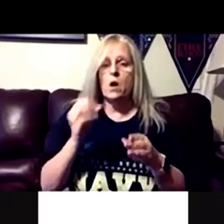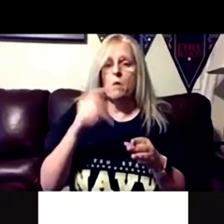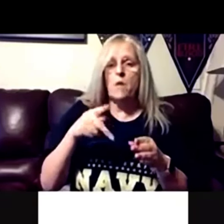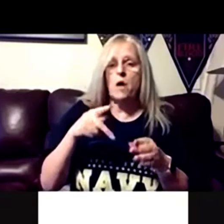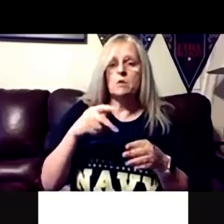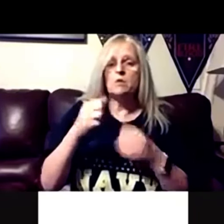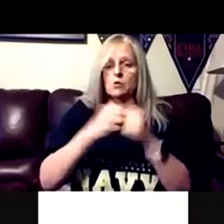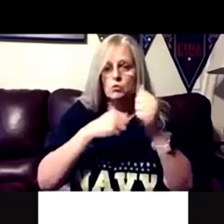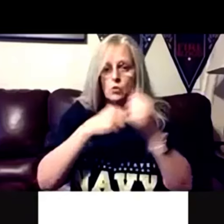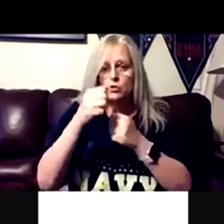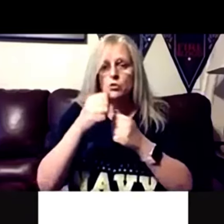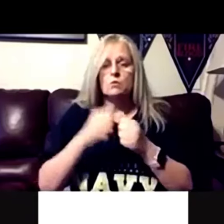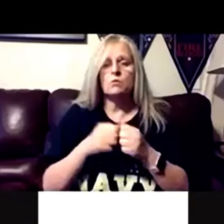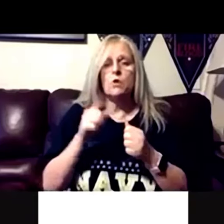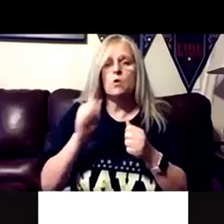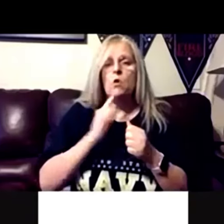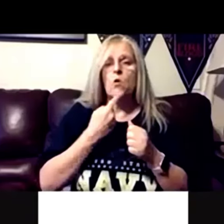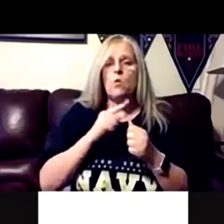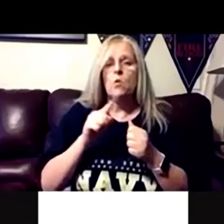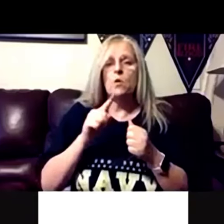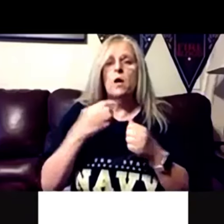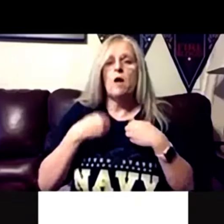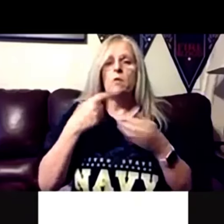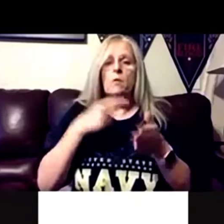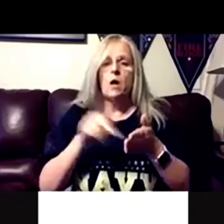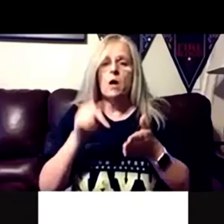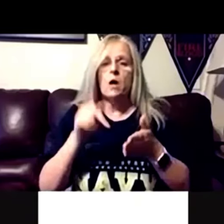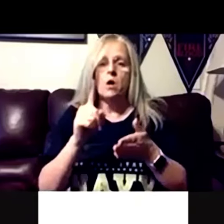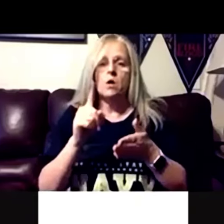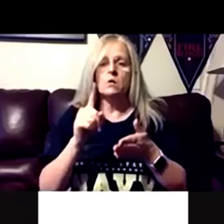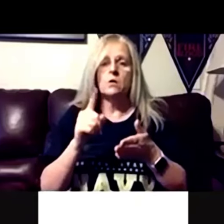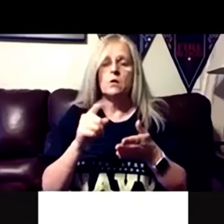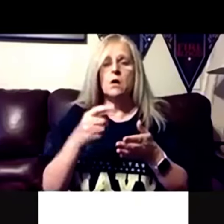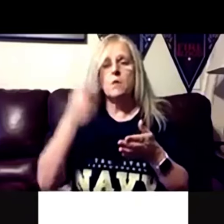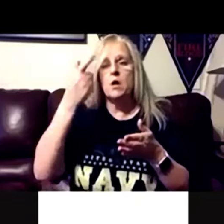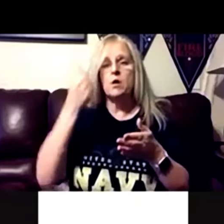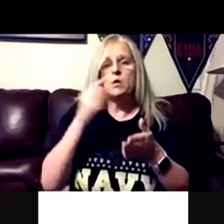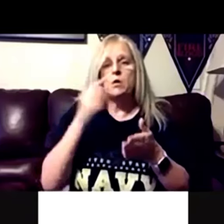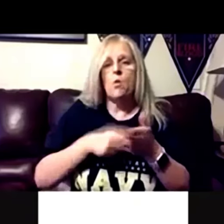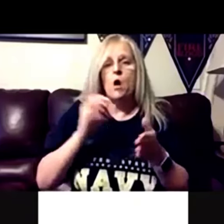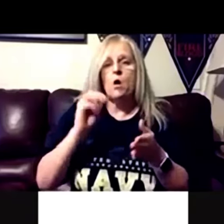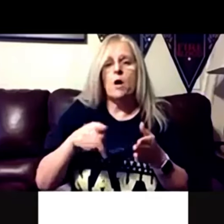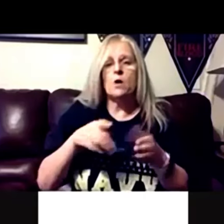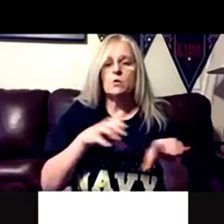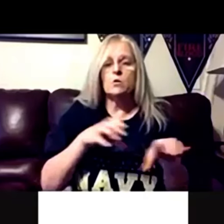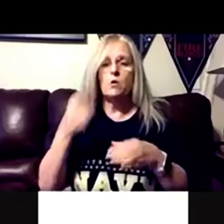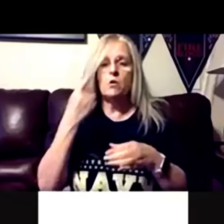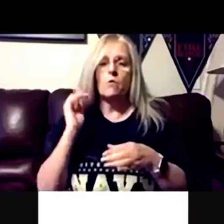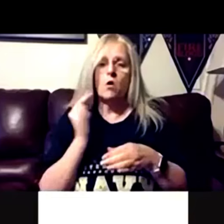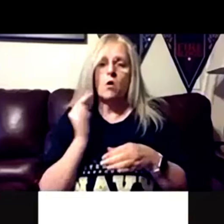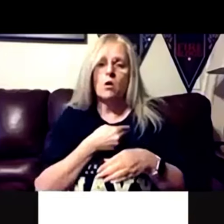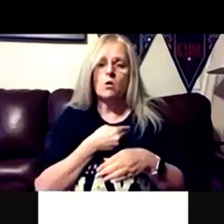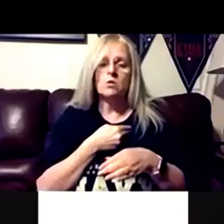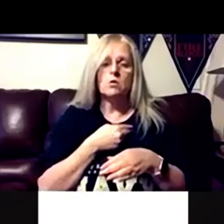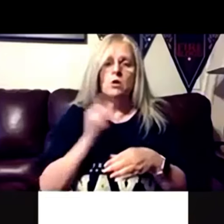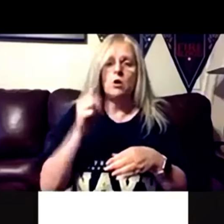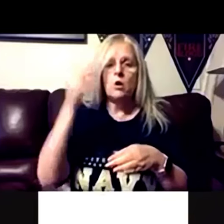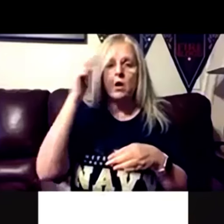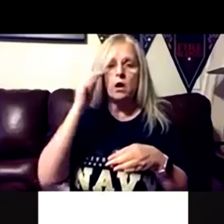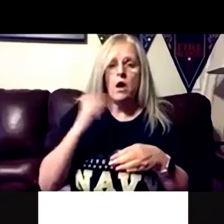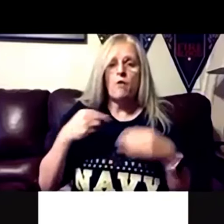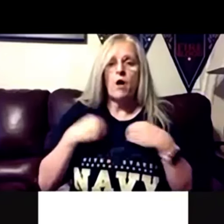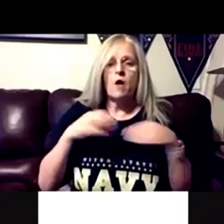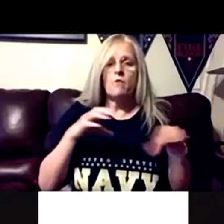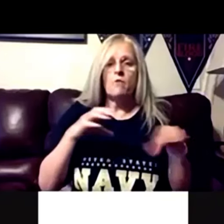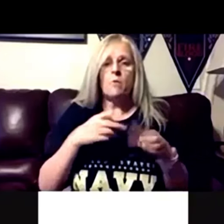structured, you will only have to pay it once, and then because of what ONPASSIVE is going to be doing for us, you will never have to pay it